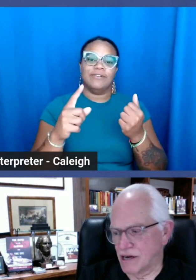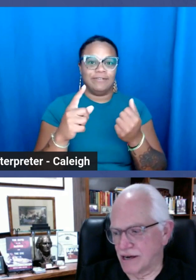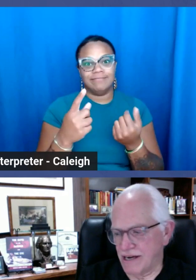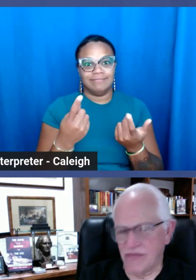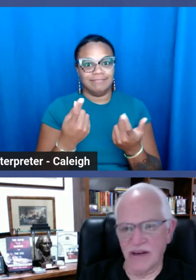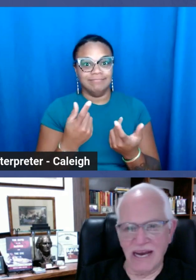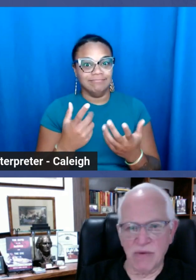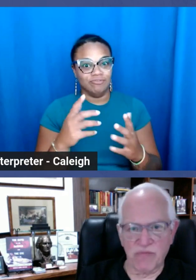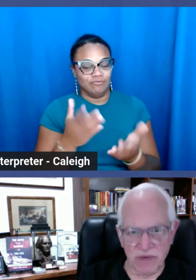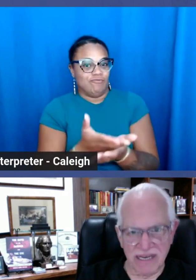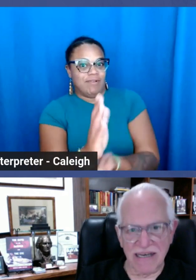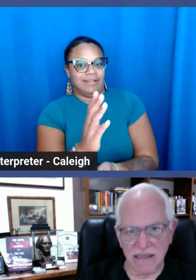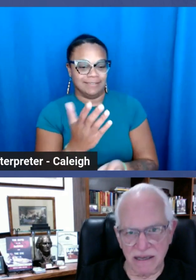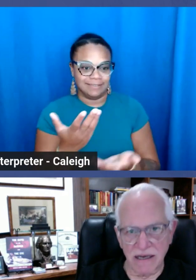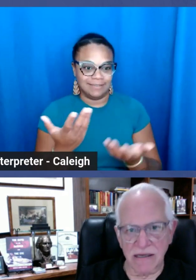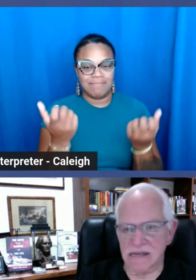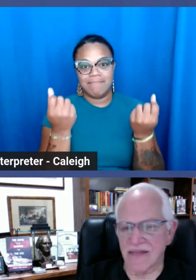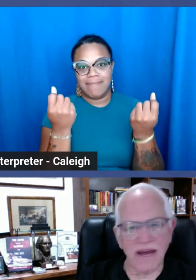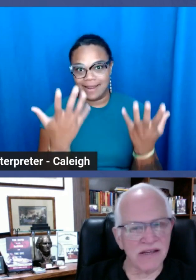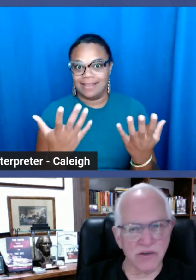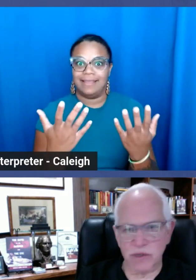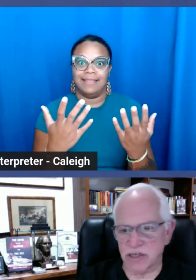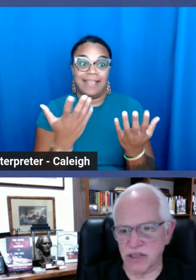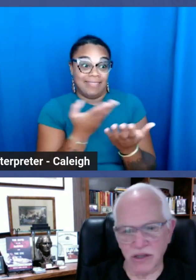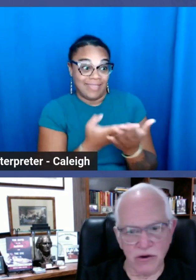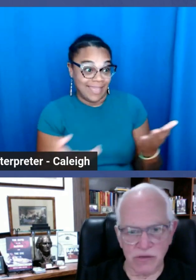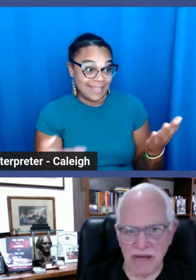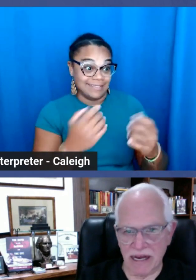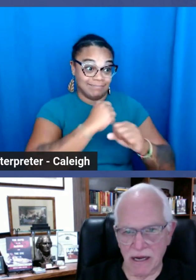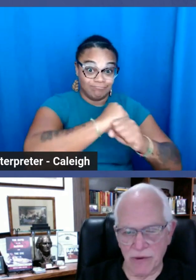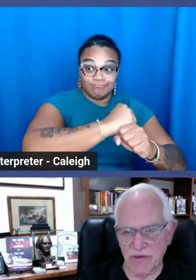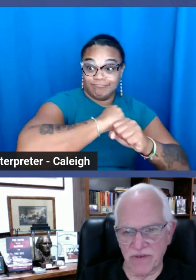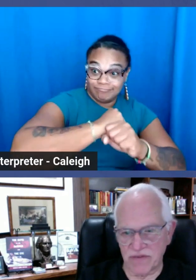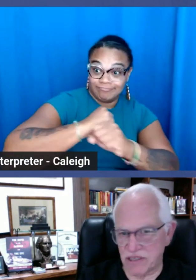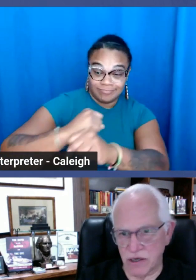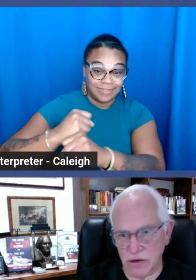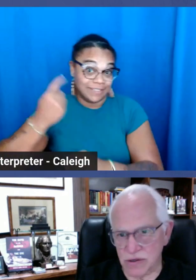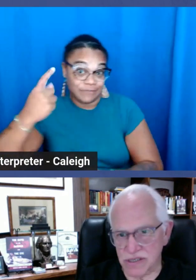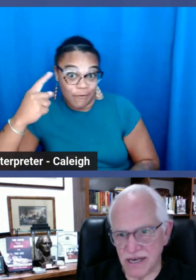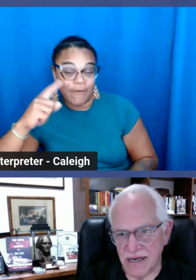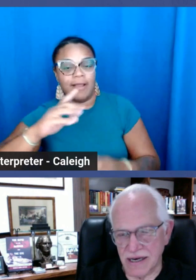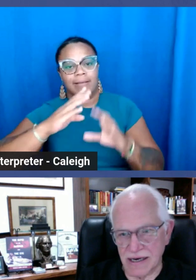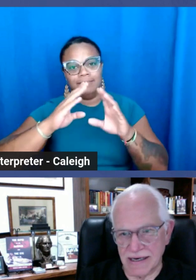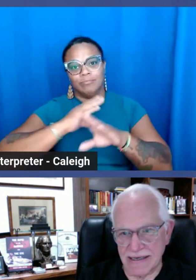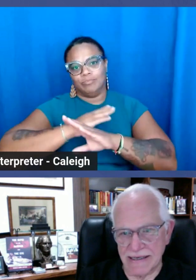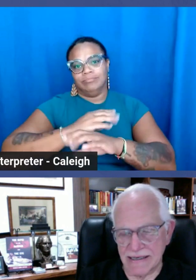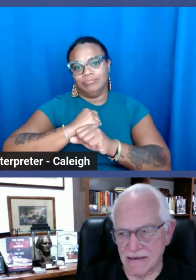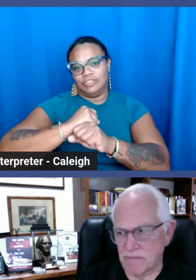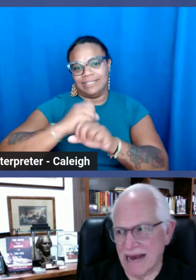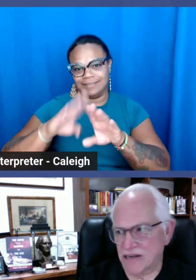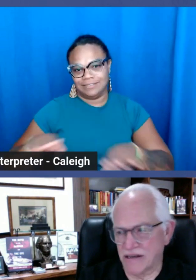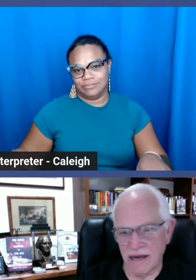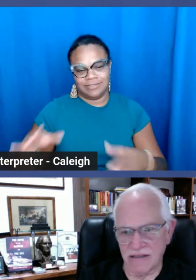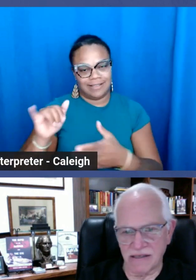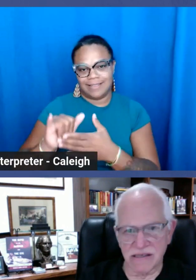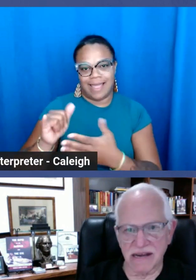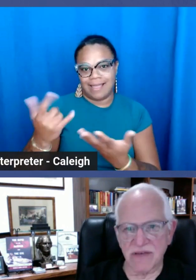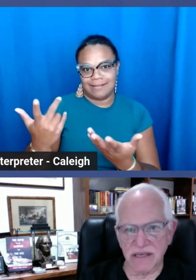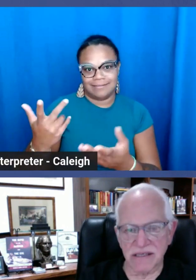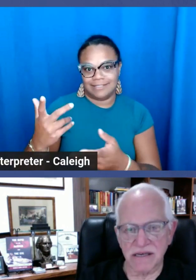are done in the name of protecting the kids. And that's a tradition that goes back 150 years, back to